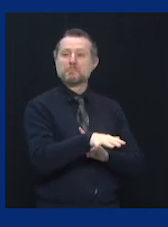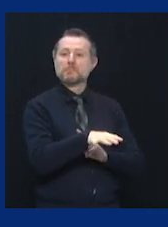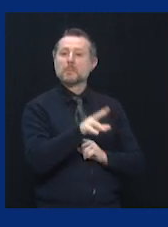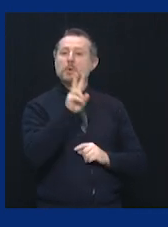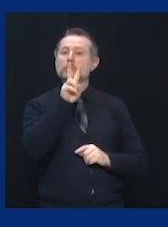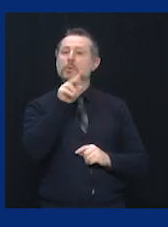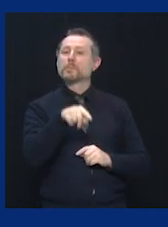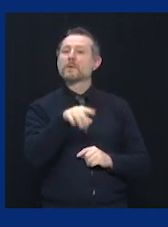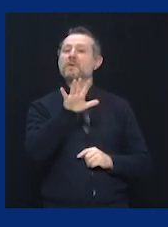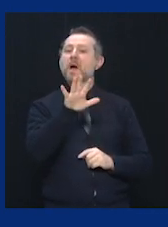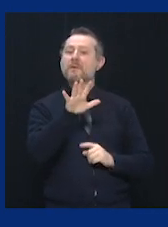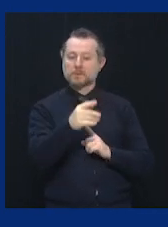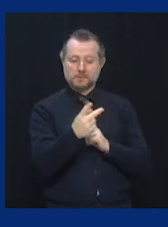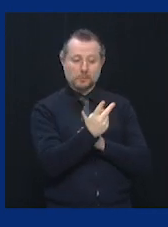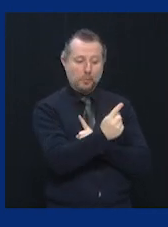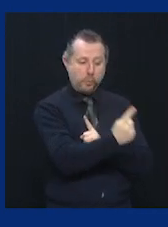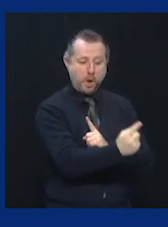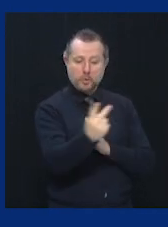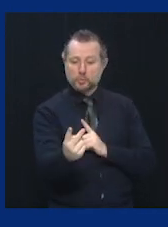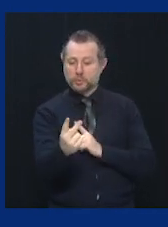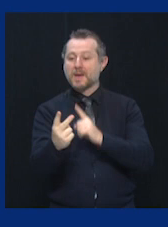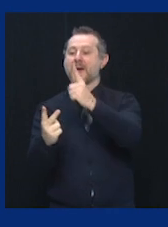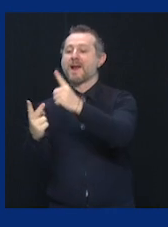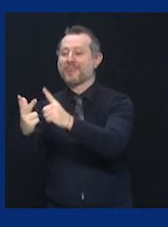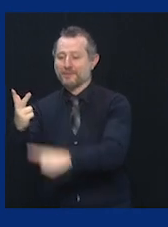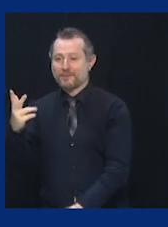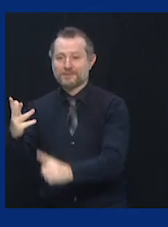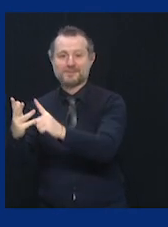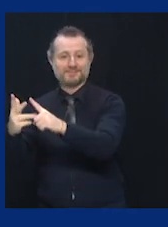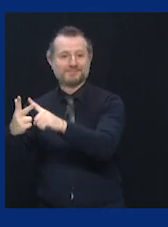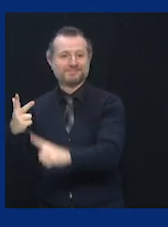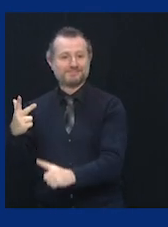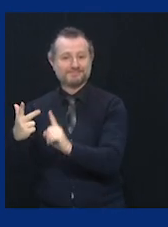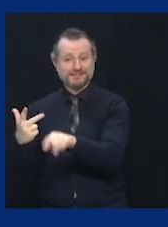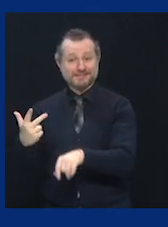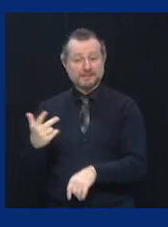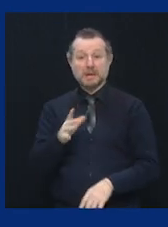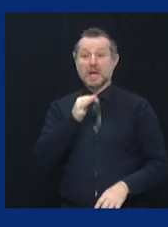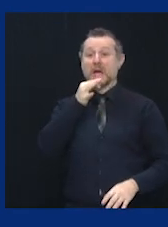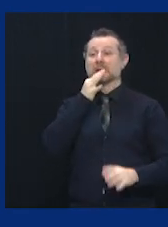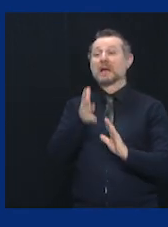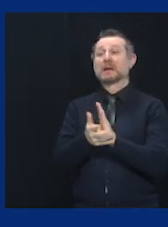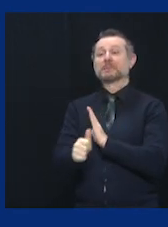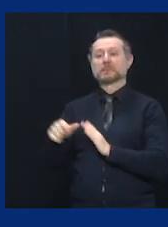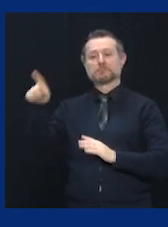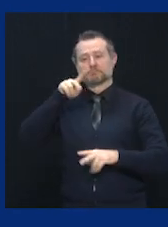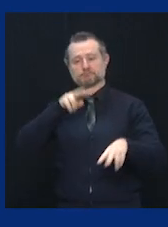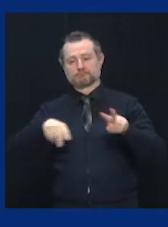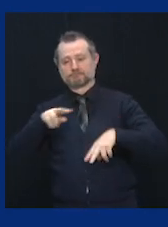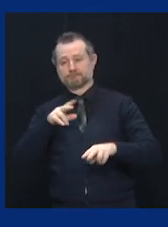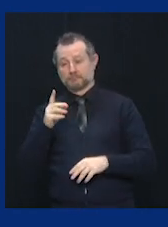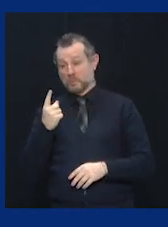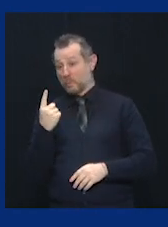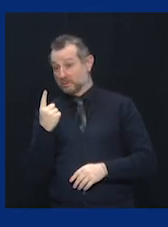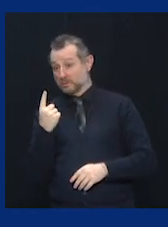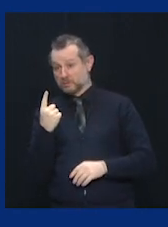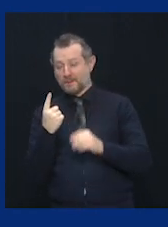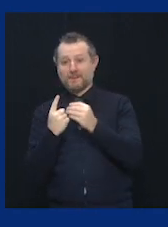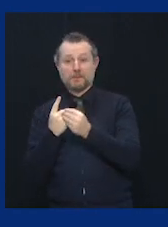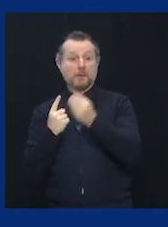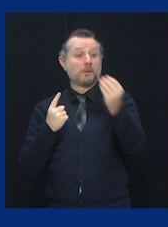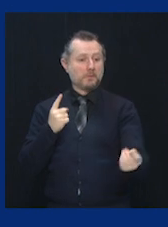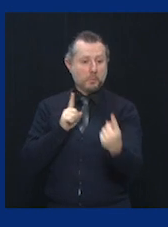over 1, the virus is out of control. When one person is infecting more than one other